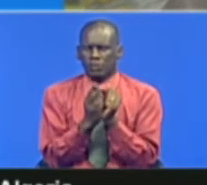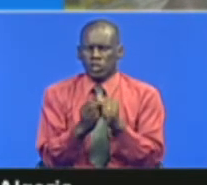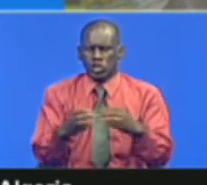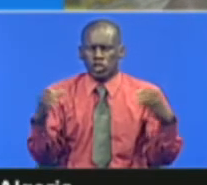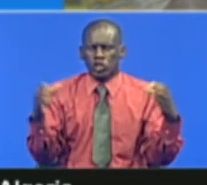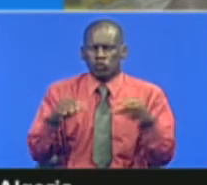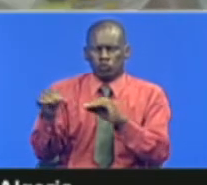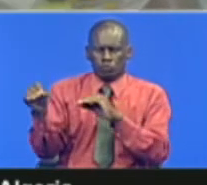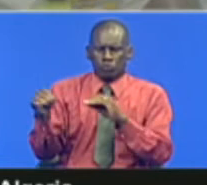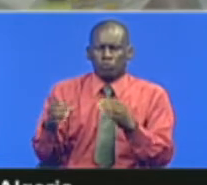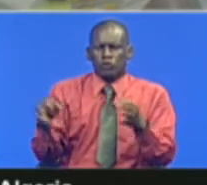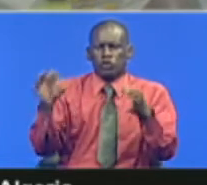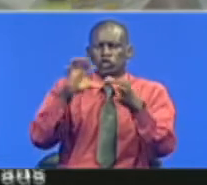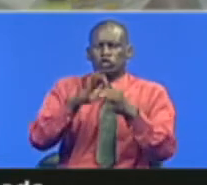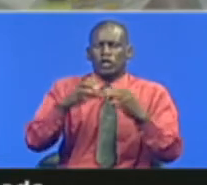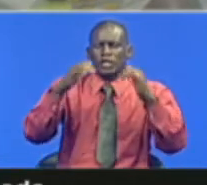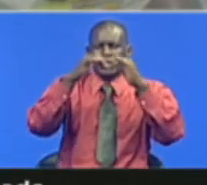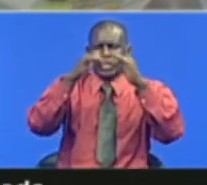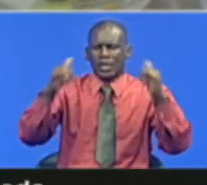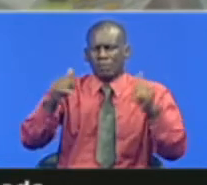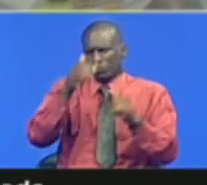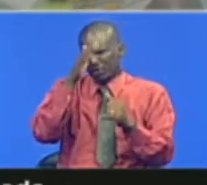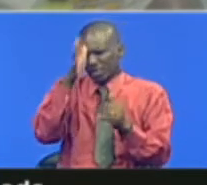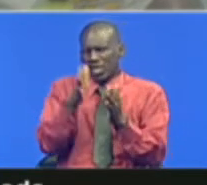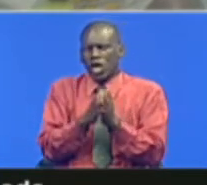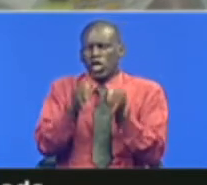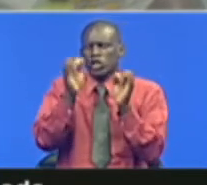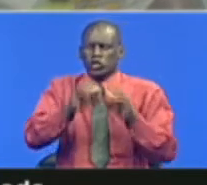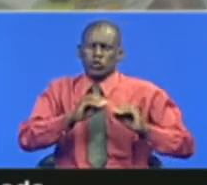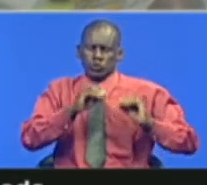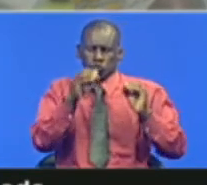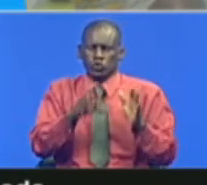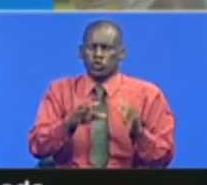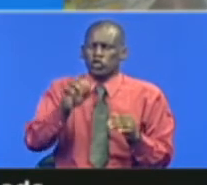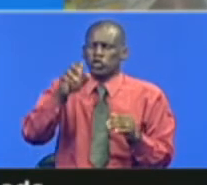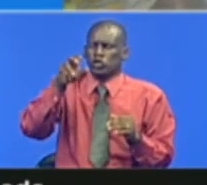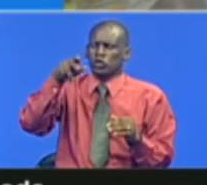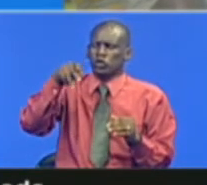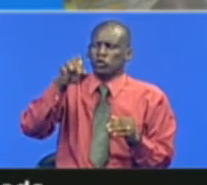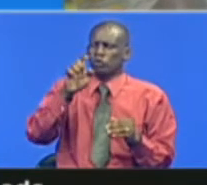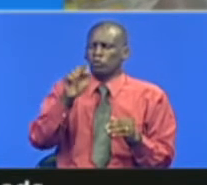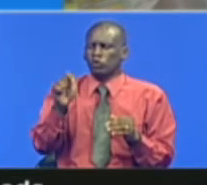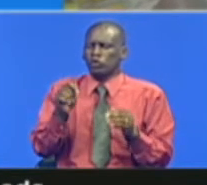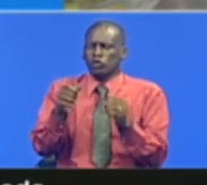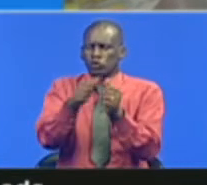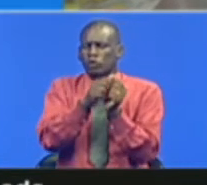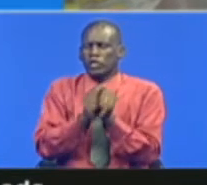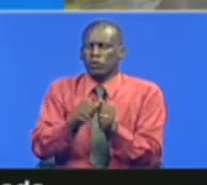camp on Sunday, and new coach Paul Put, assisted by Stanley Okumbi and Musa, Otieno.